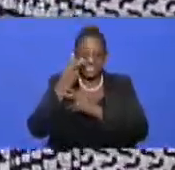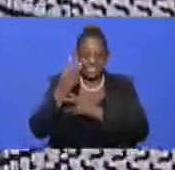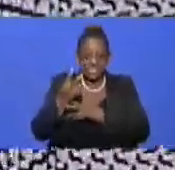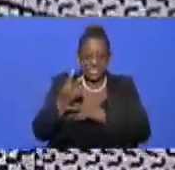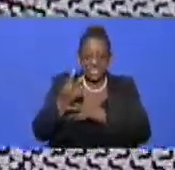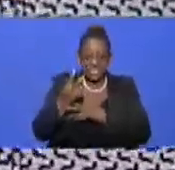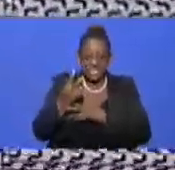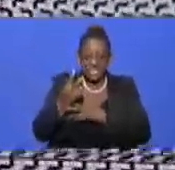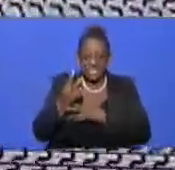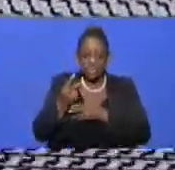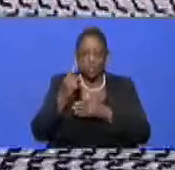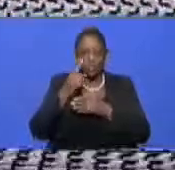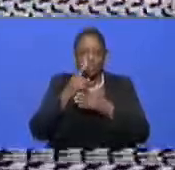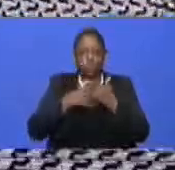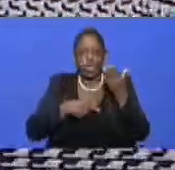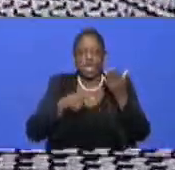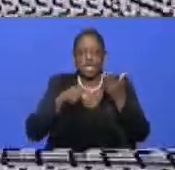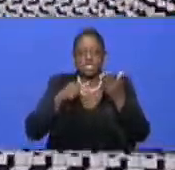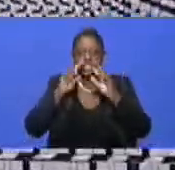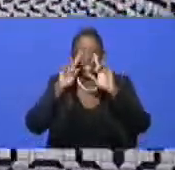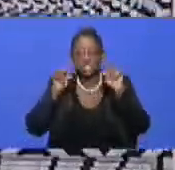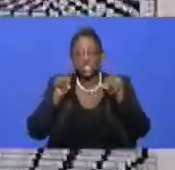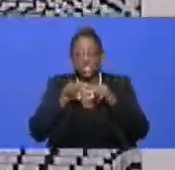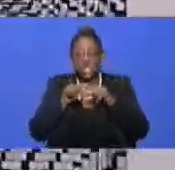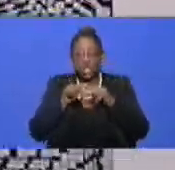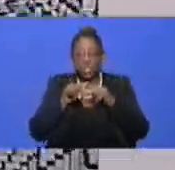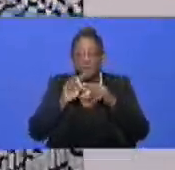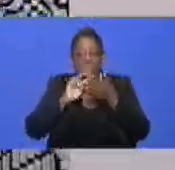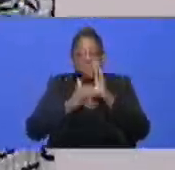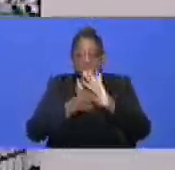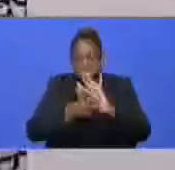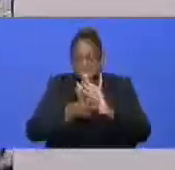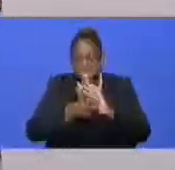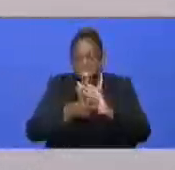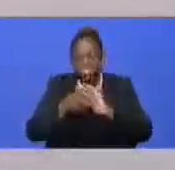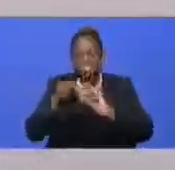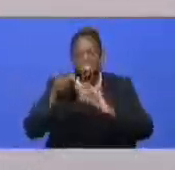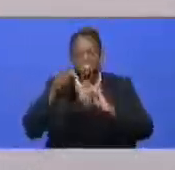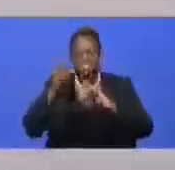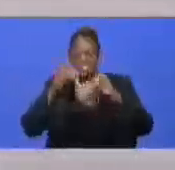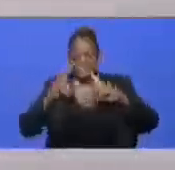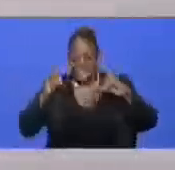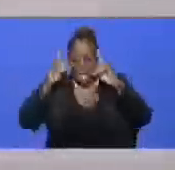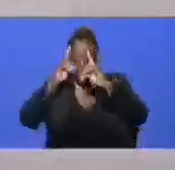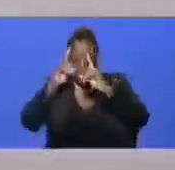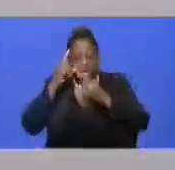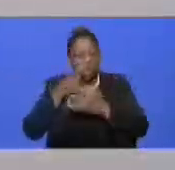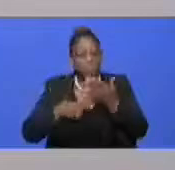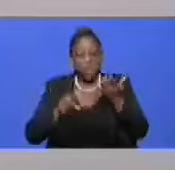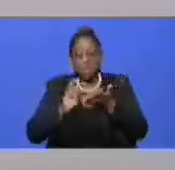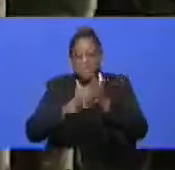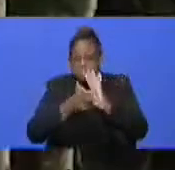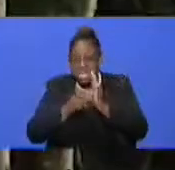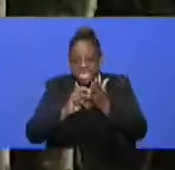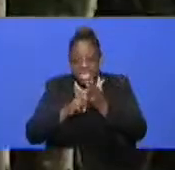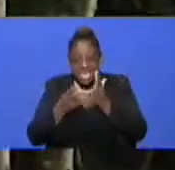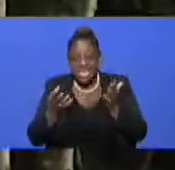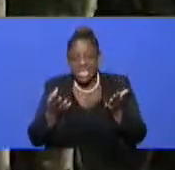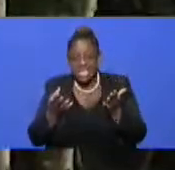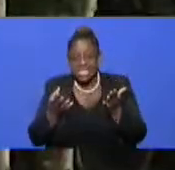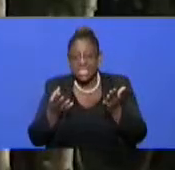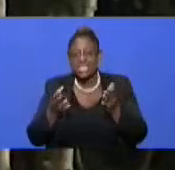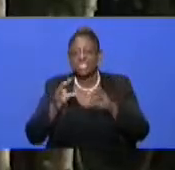around like what does this shape mean, what does this design language mean, and spin it into new works. So with